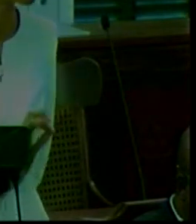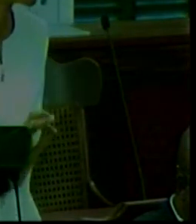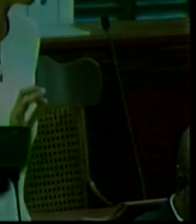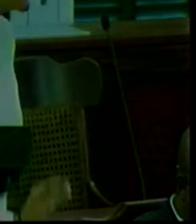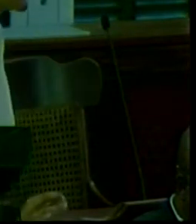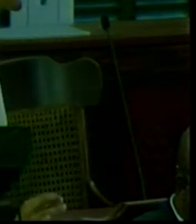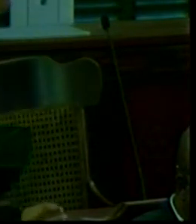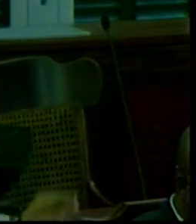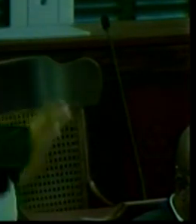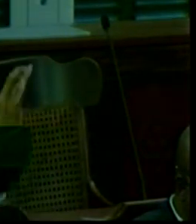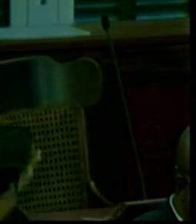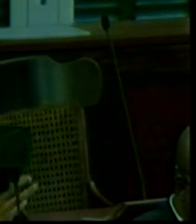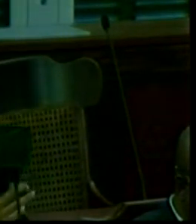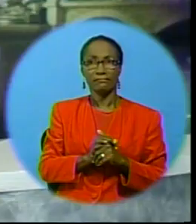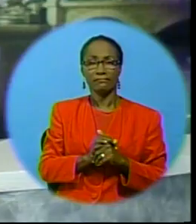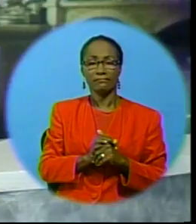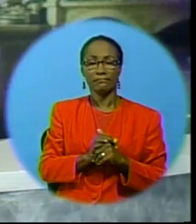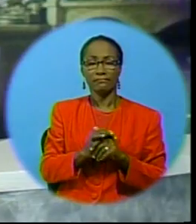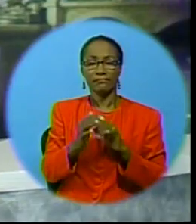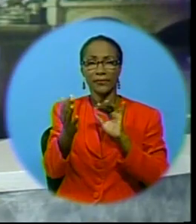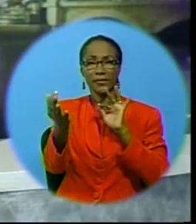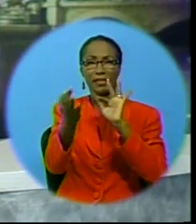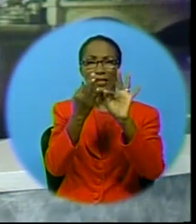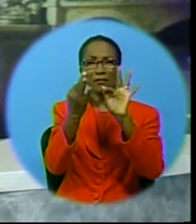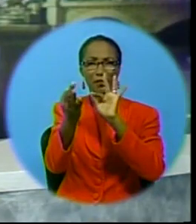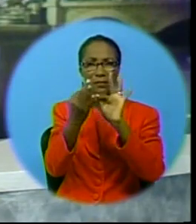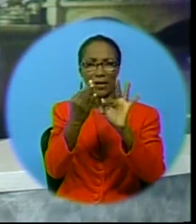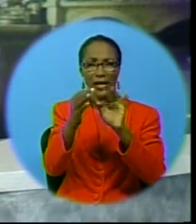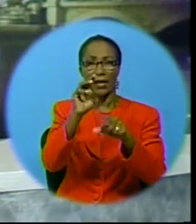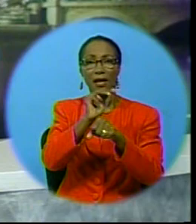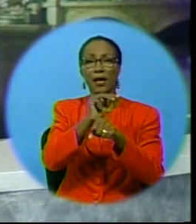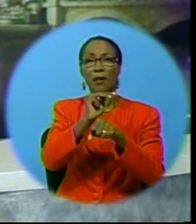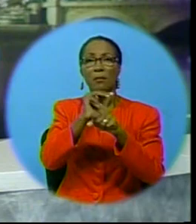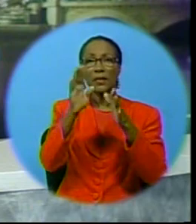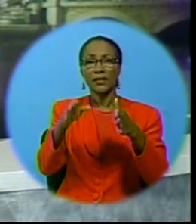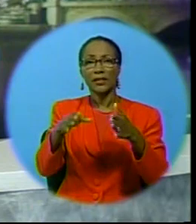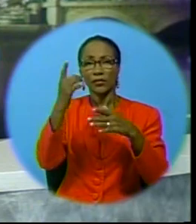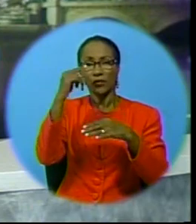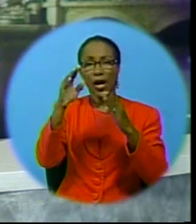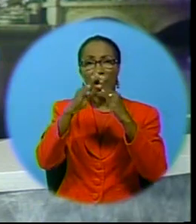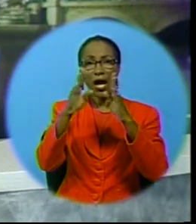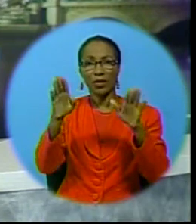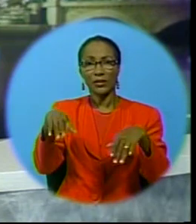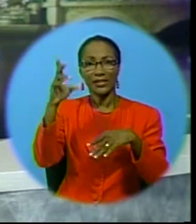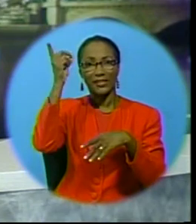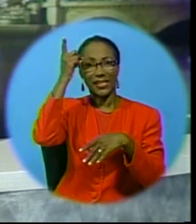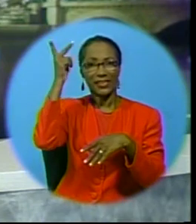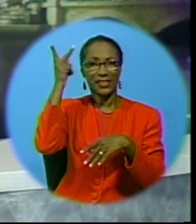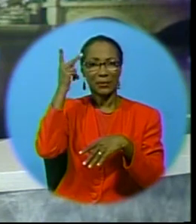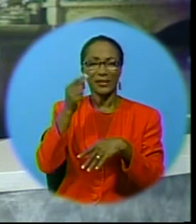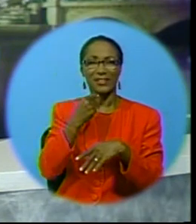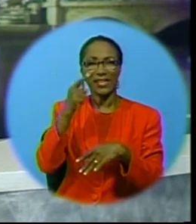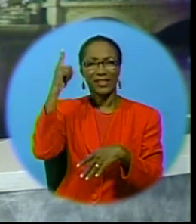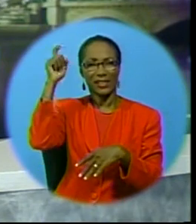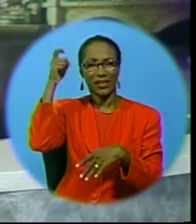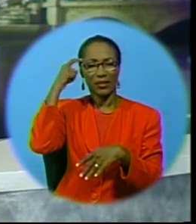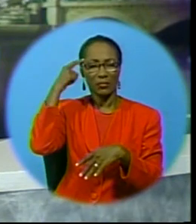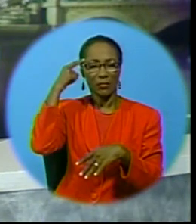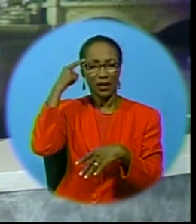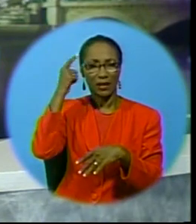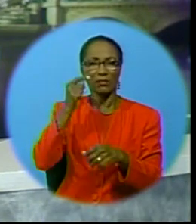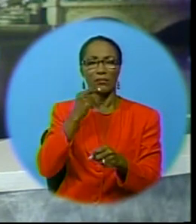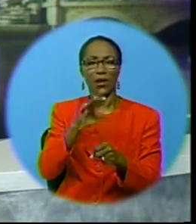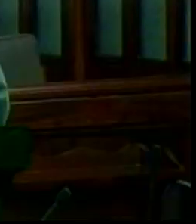St. Michael South East, to date. In response, Housing Minister Dennis Kelman says the government is committed to the